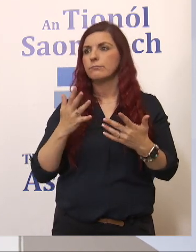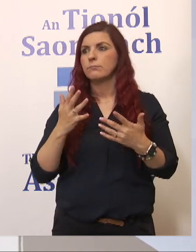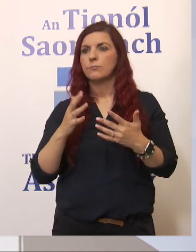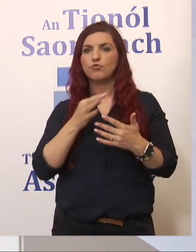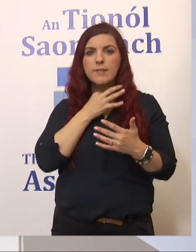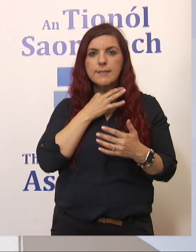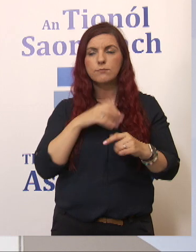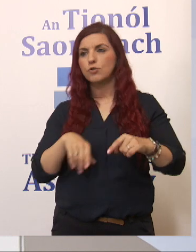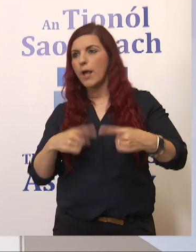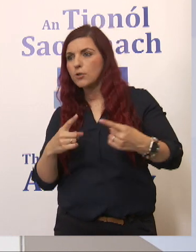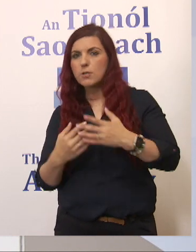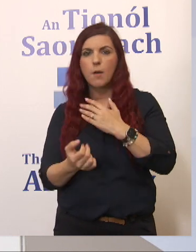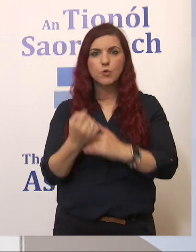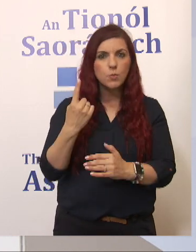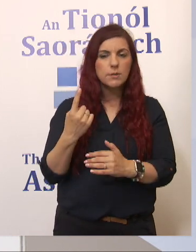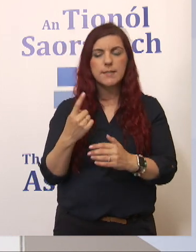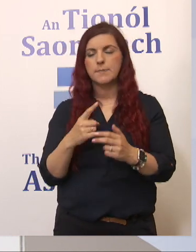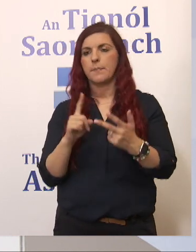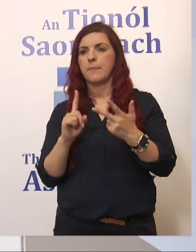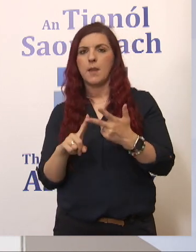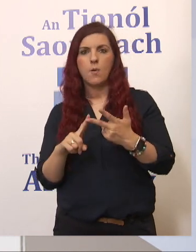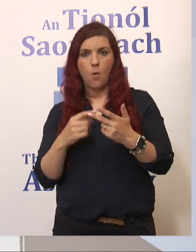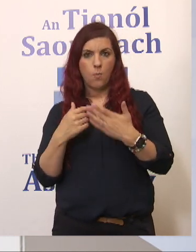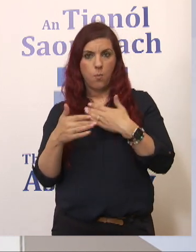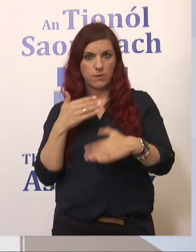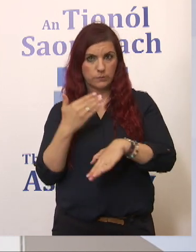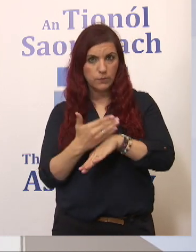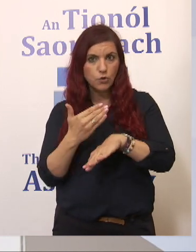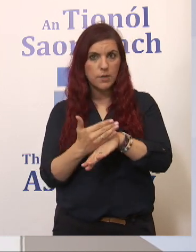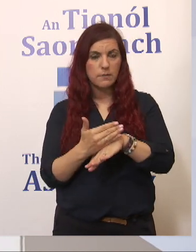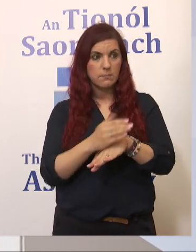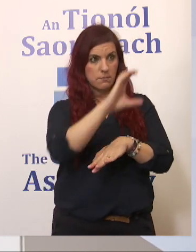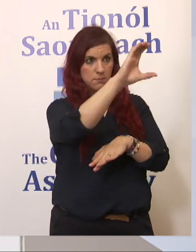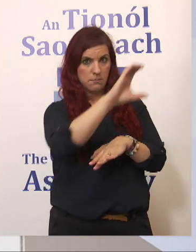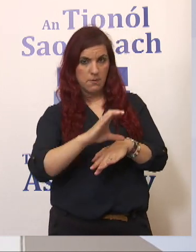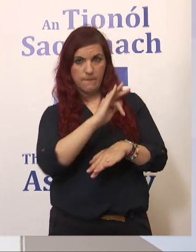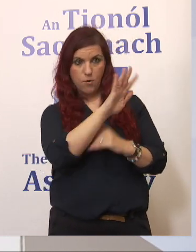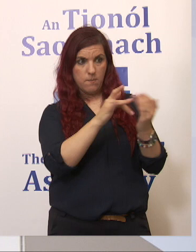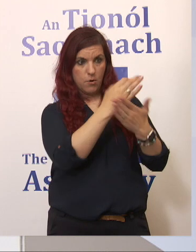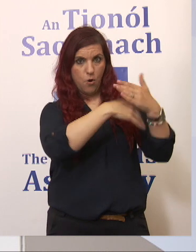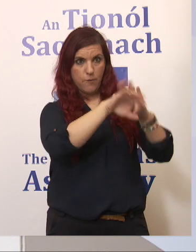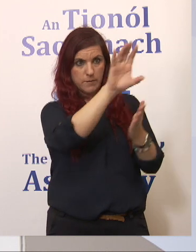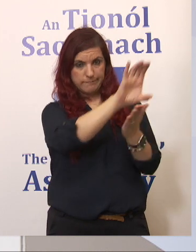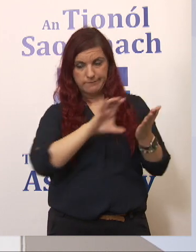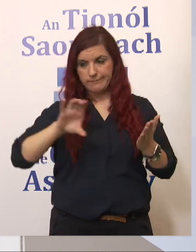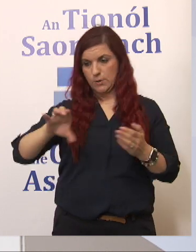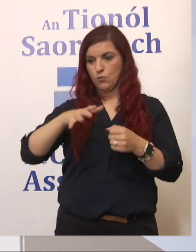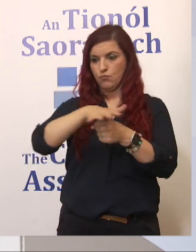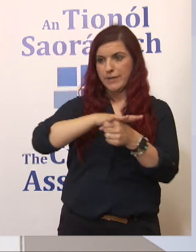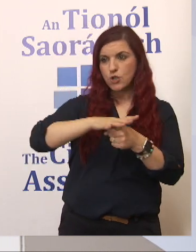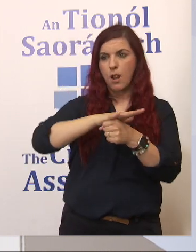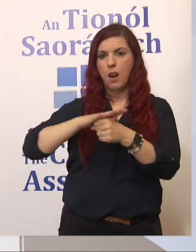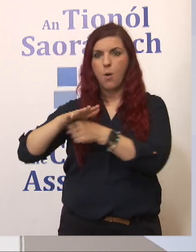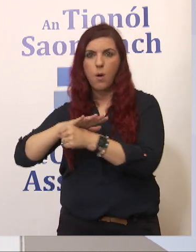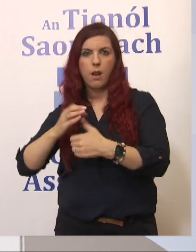associated with a directly elected mayor for Dublin, what functions could be transferred from central government to regional or local government in